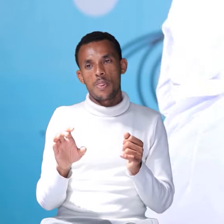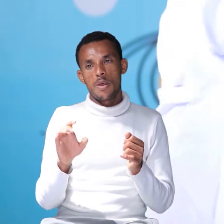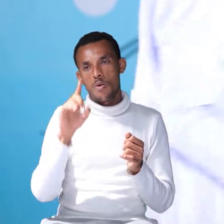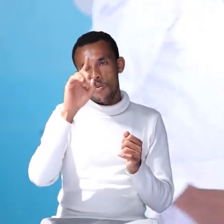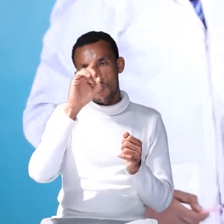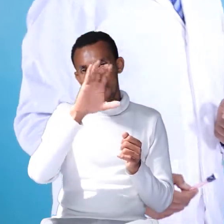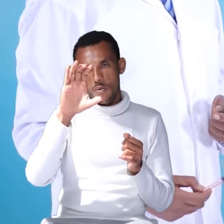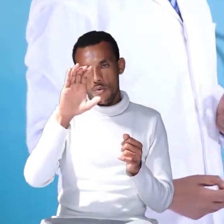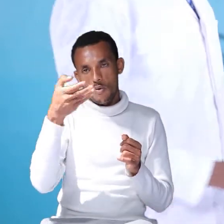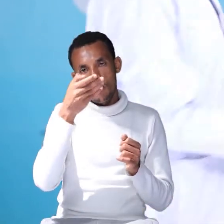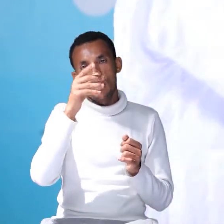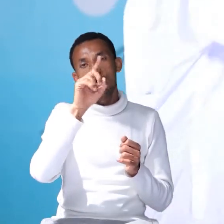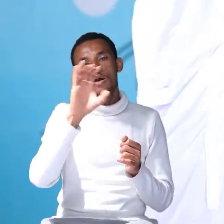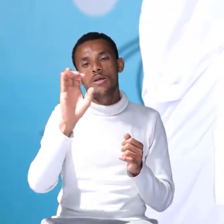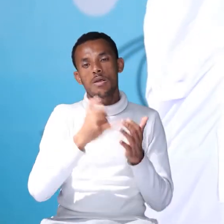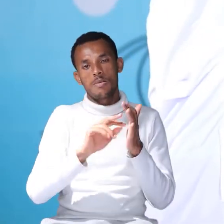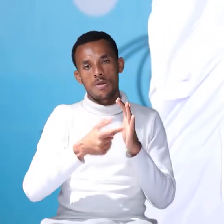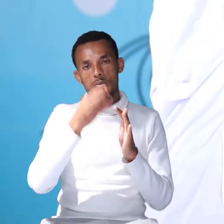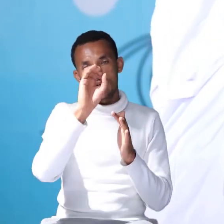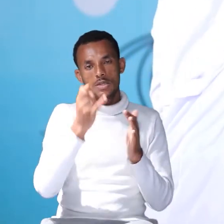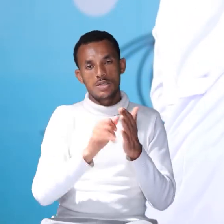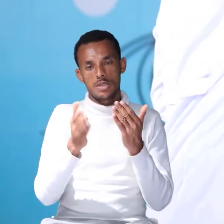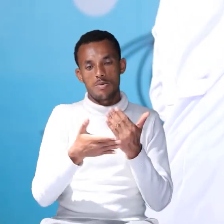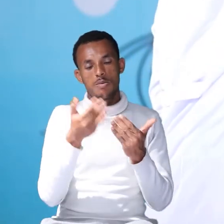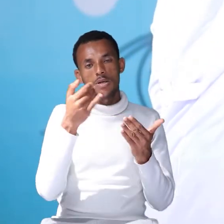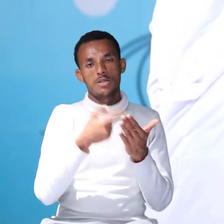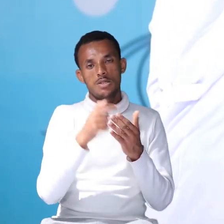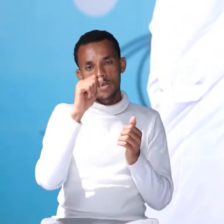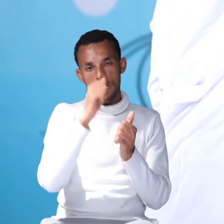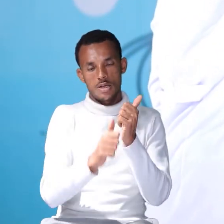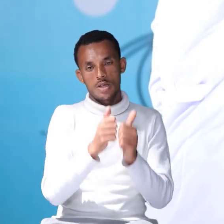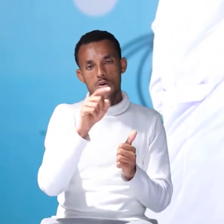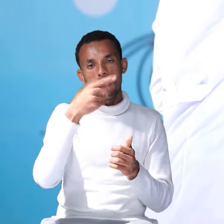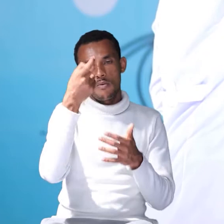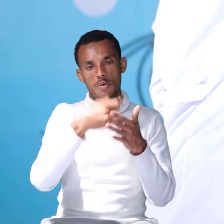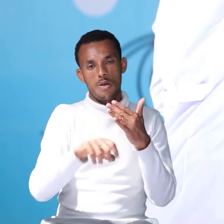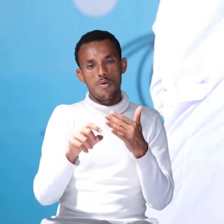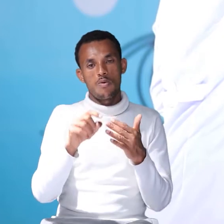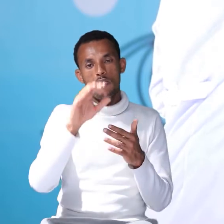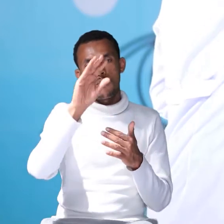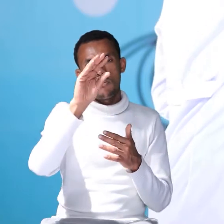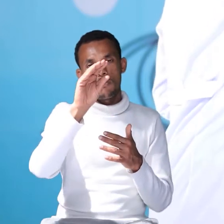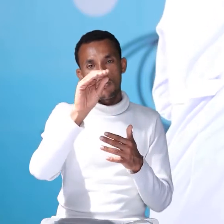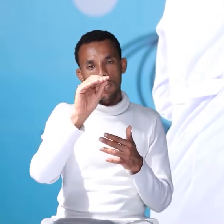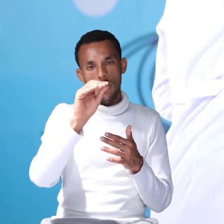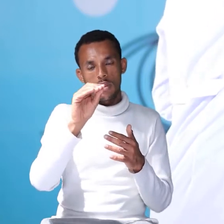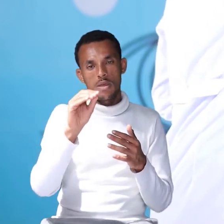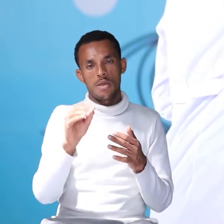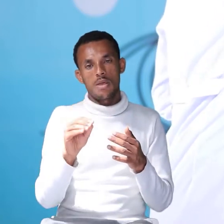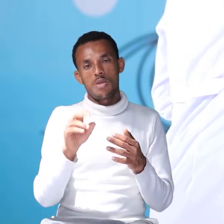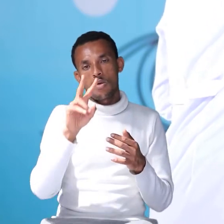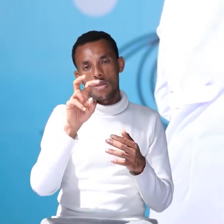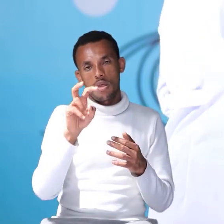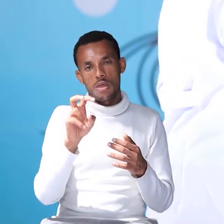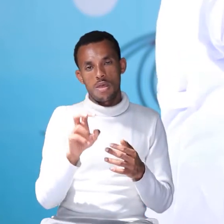means percent. So this could be simplified. This will be cancelled. You have a value to be equal to 50. By 50 you have 20.